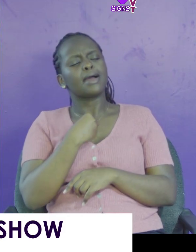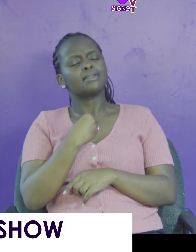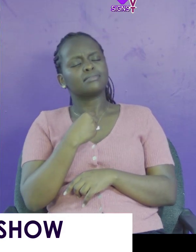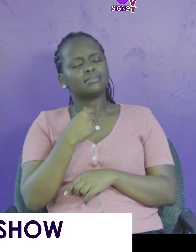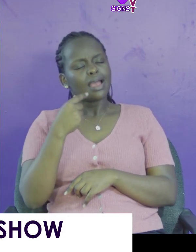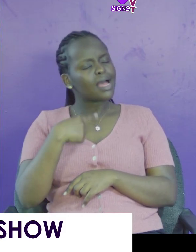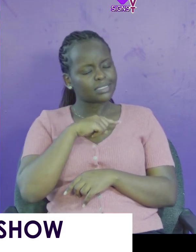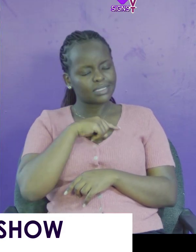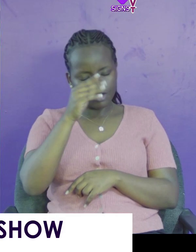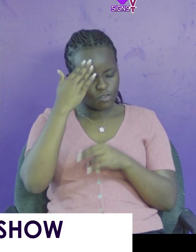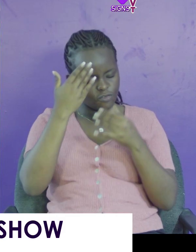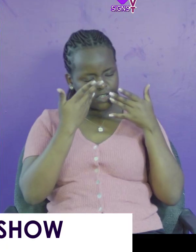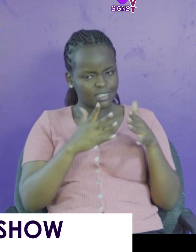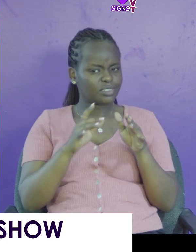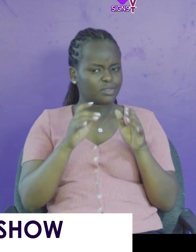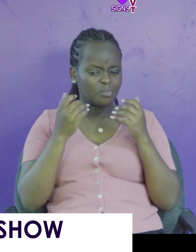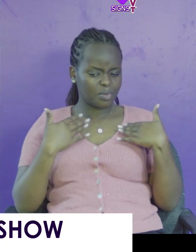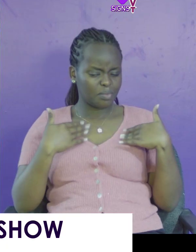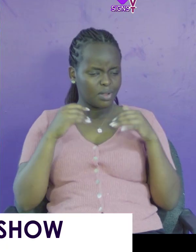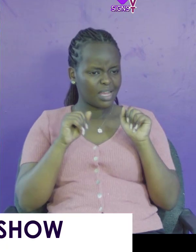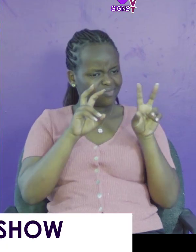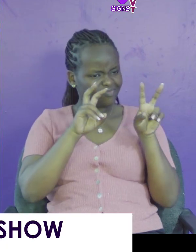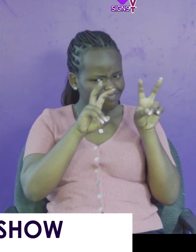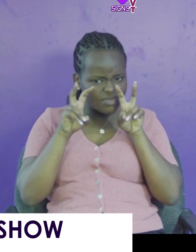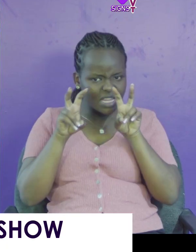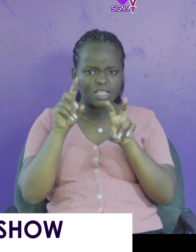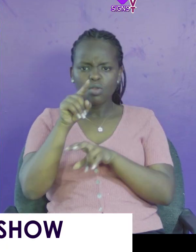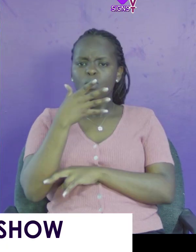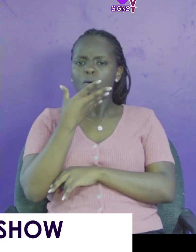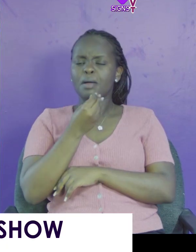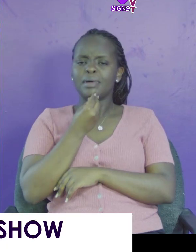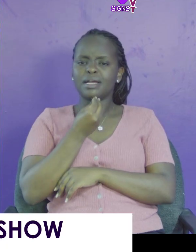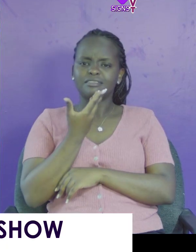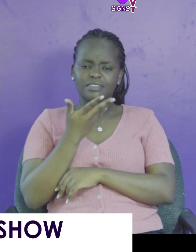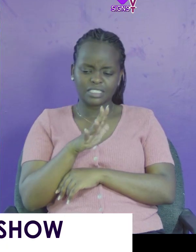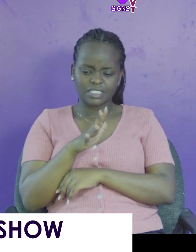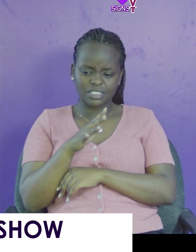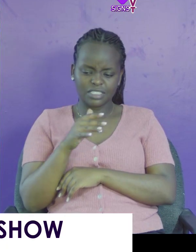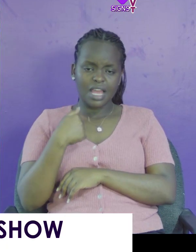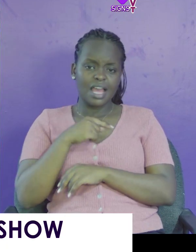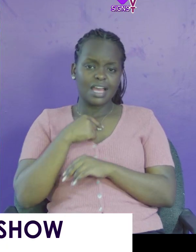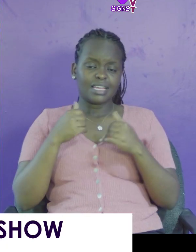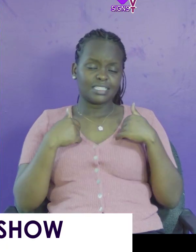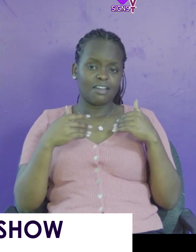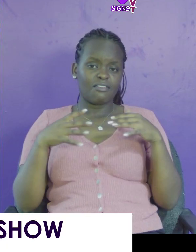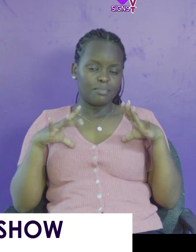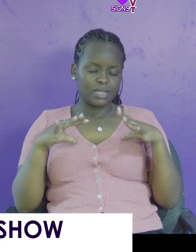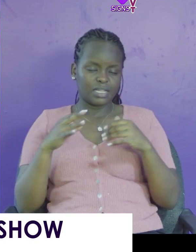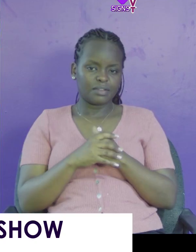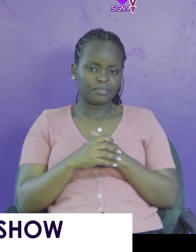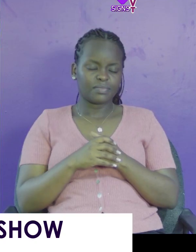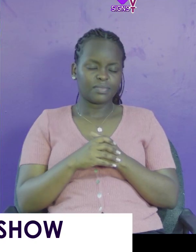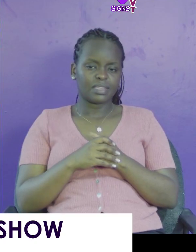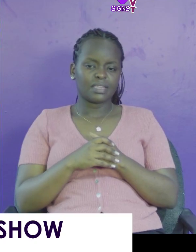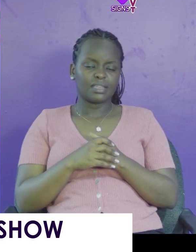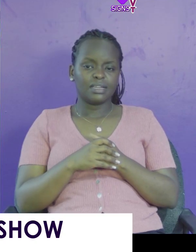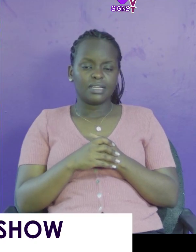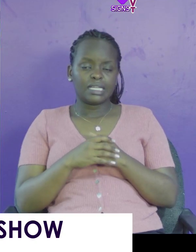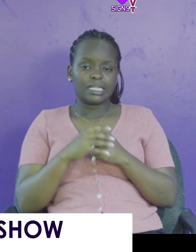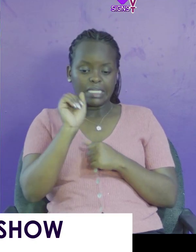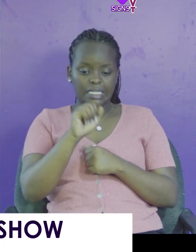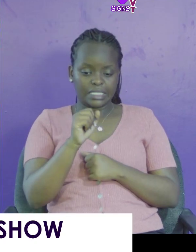man. People can see you are a man. You are a man already, and we know. Okay, we have a Something minute. else is, Yes. and then something else. Yeah.